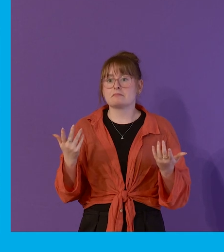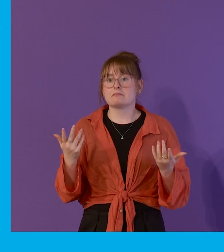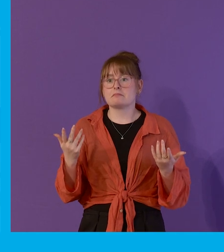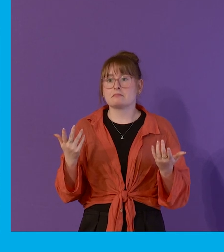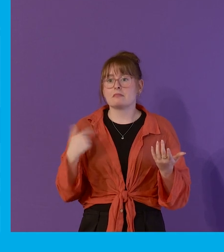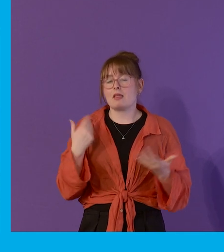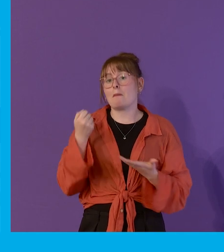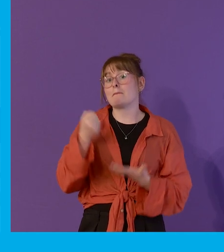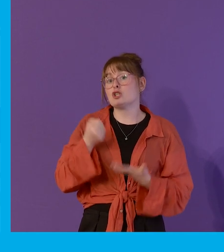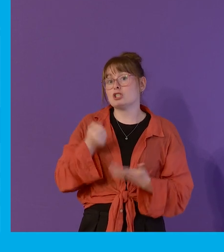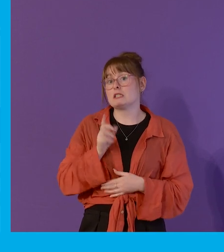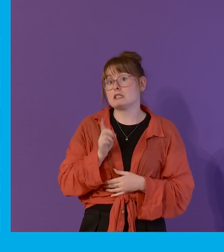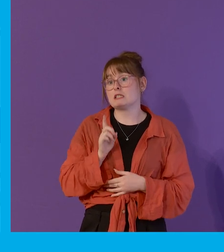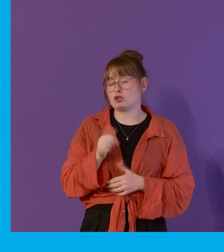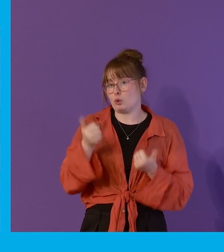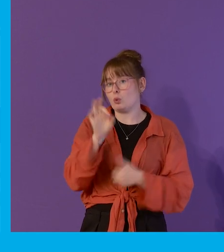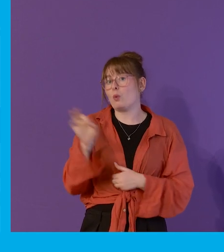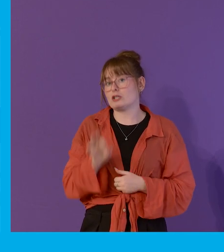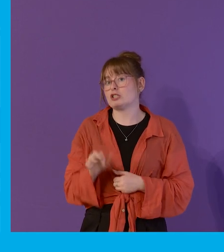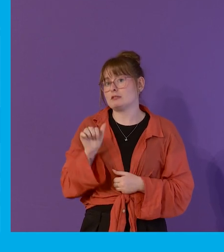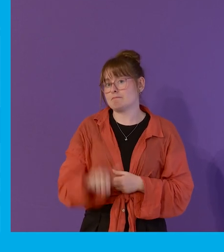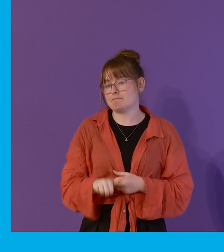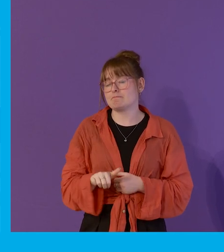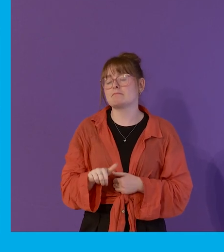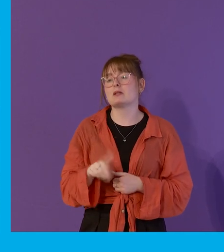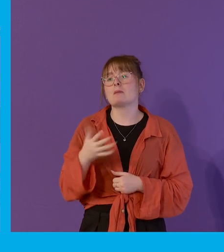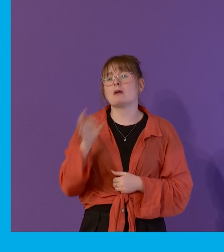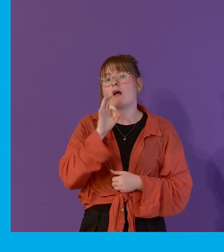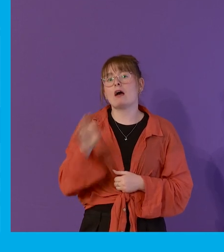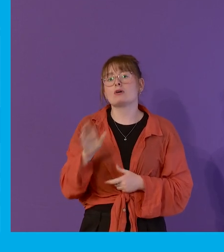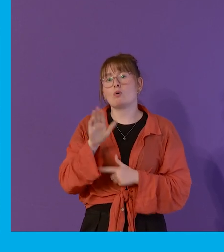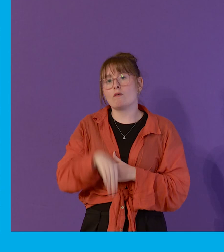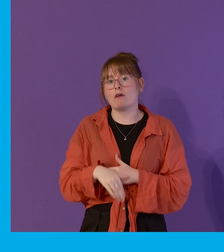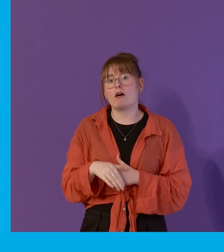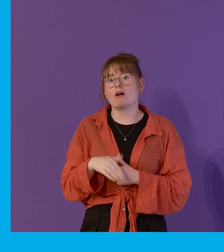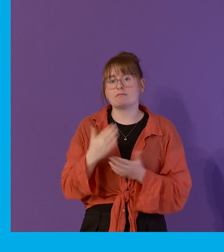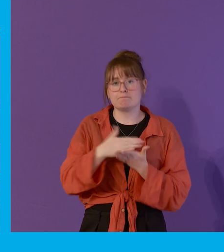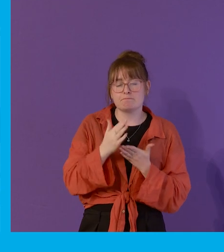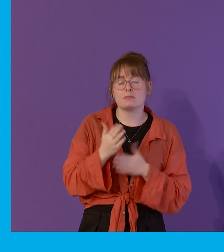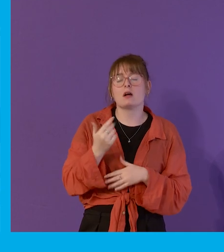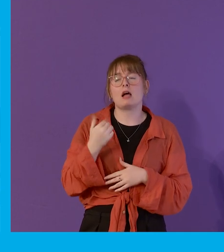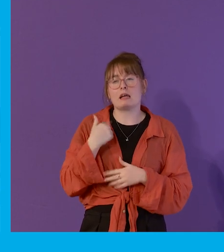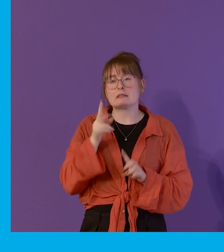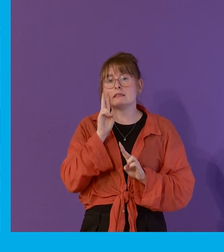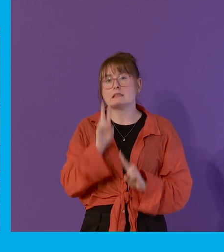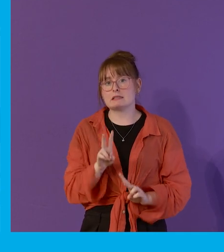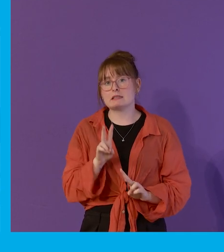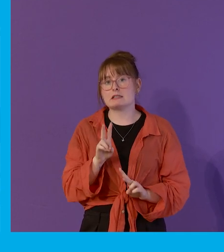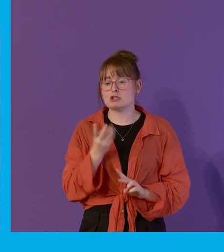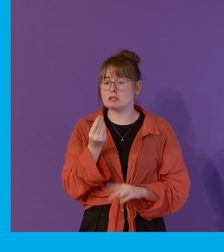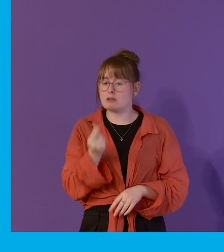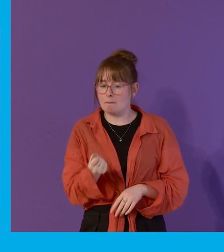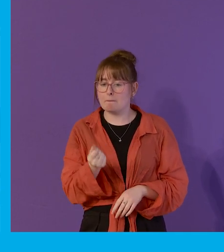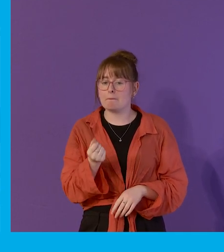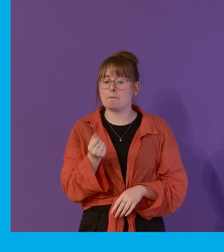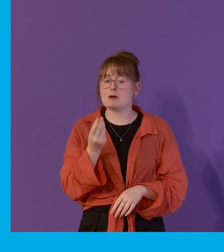Participatory budgeting is a good question. And the asking about the genuineness, because I can see that in some of